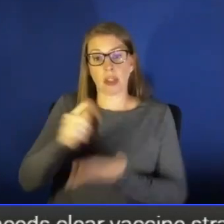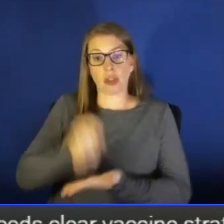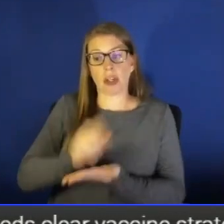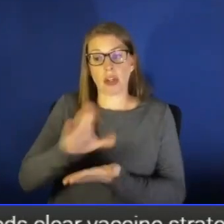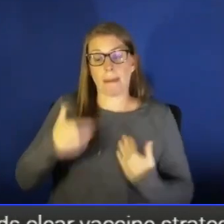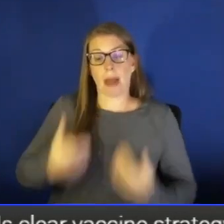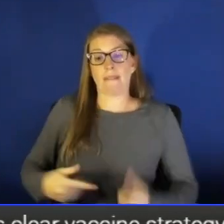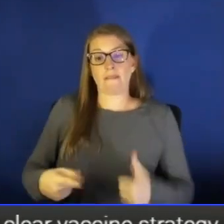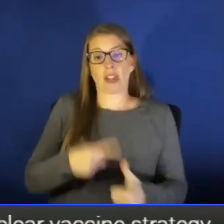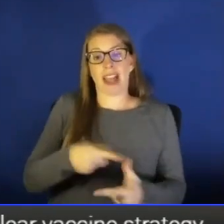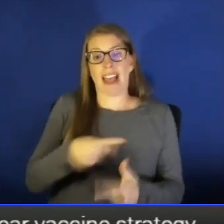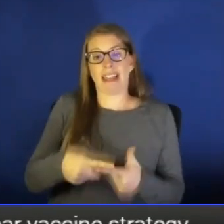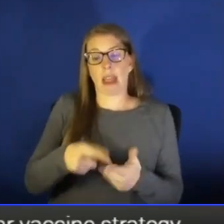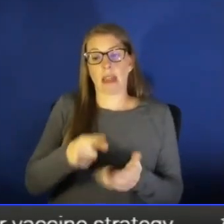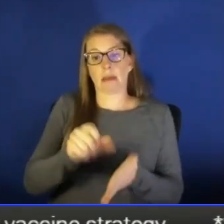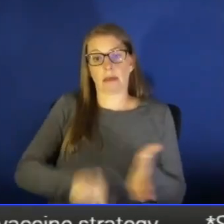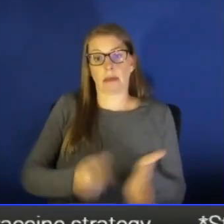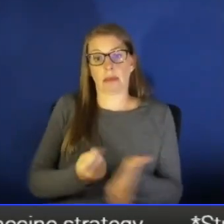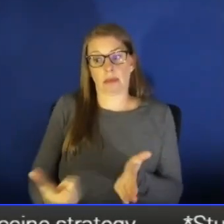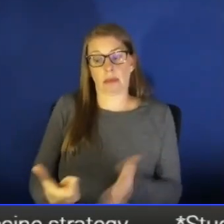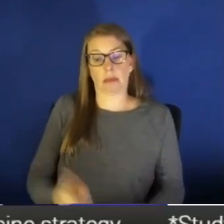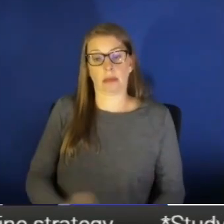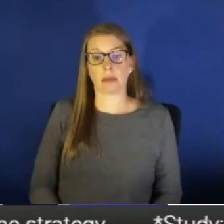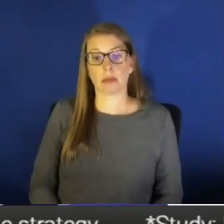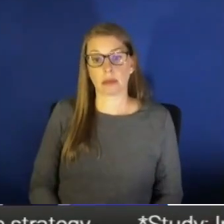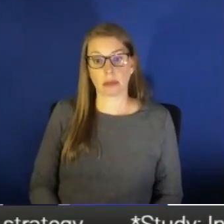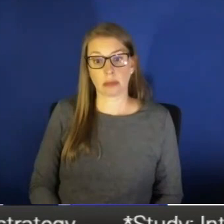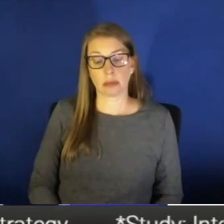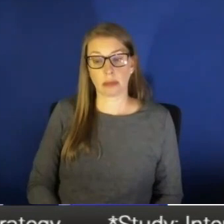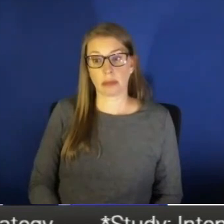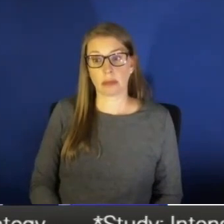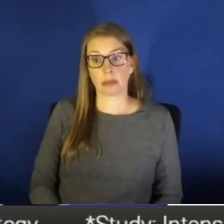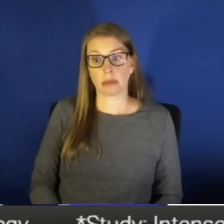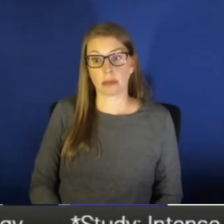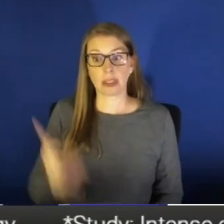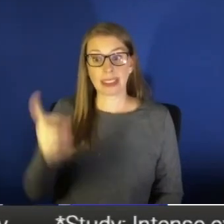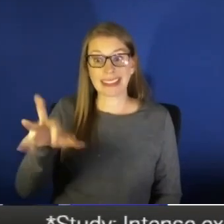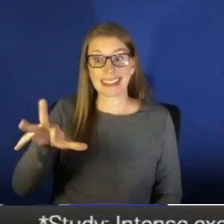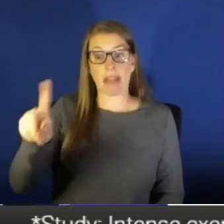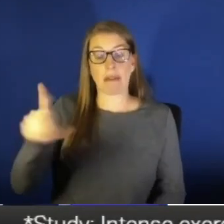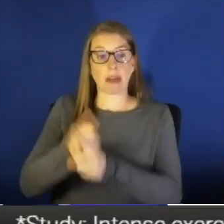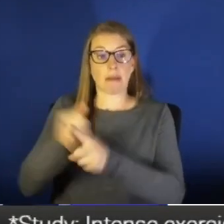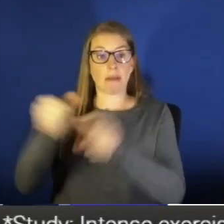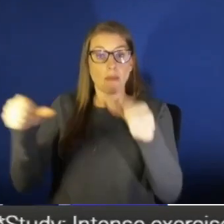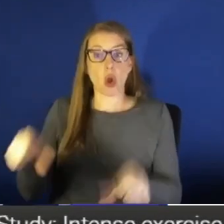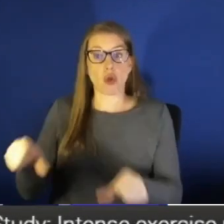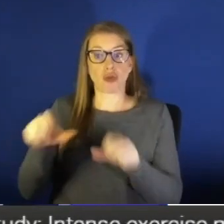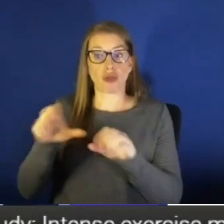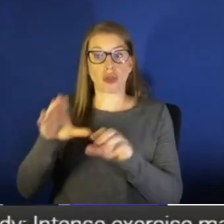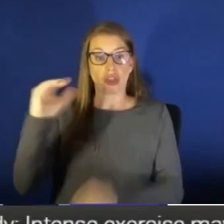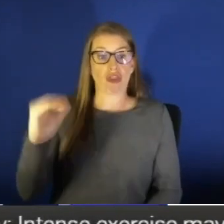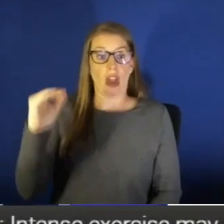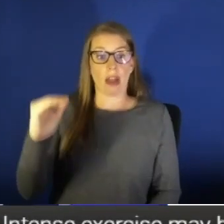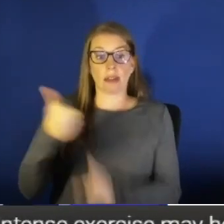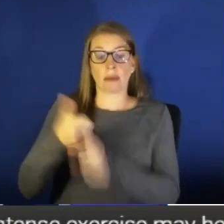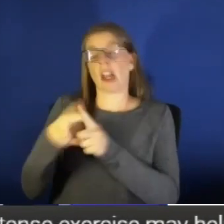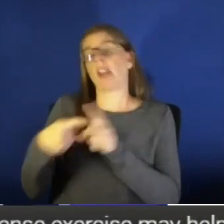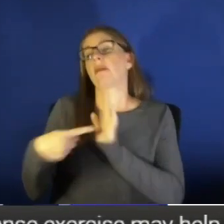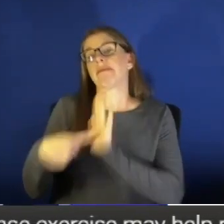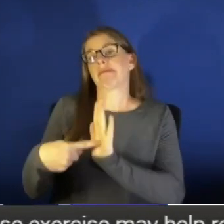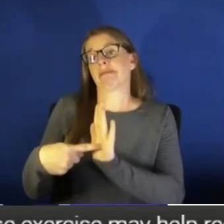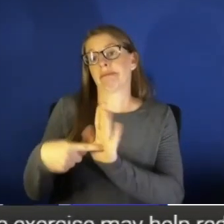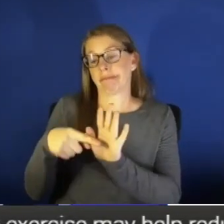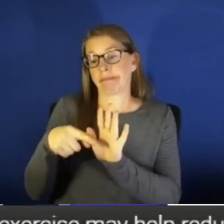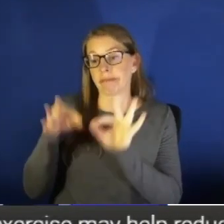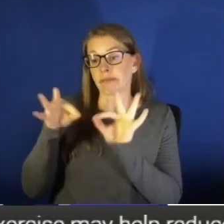then take it out. But it's actually important. You said that David is like the poster child. He said he's the perfect example of why these